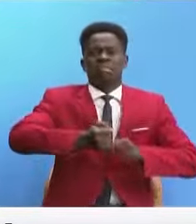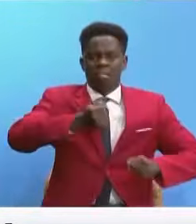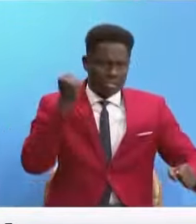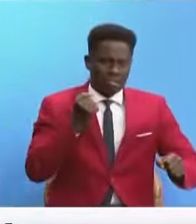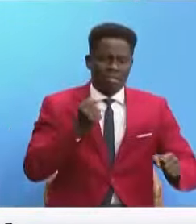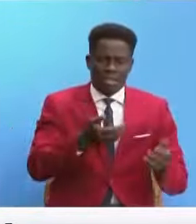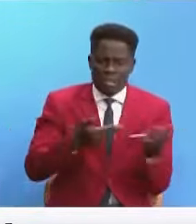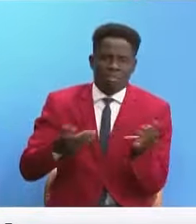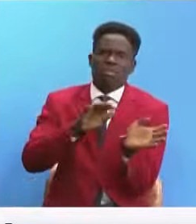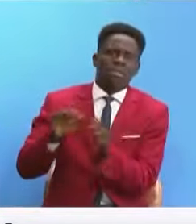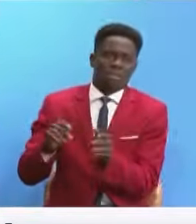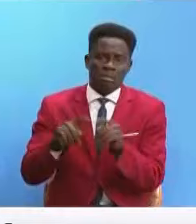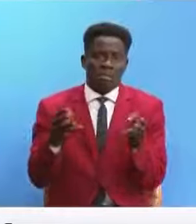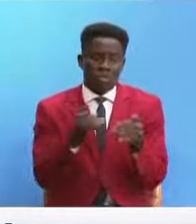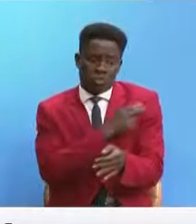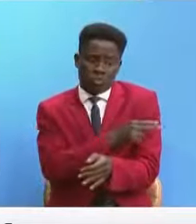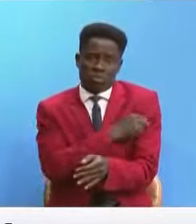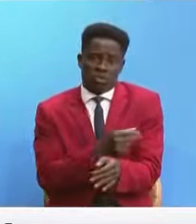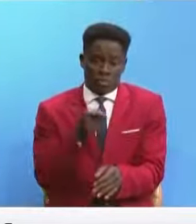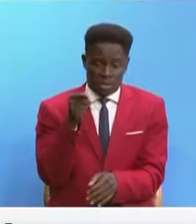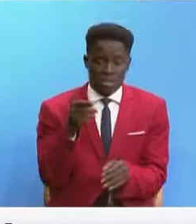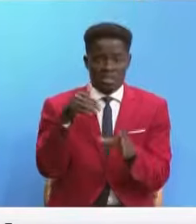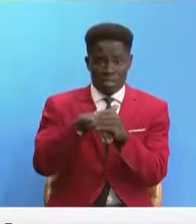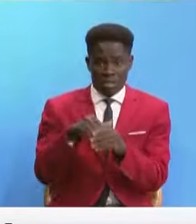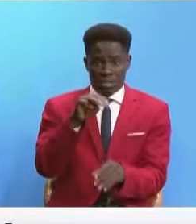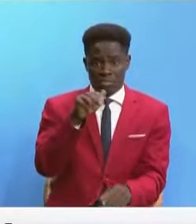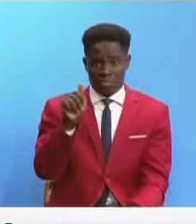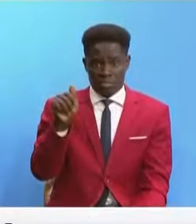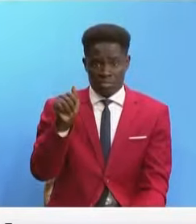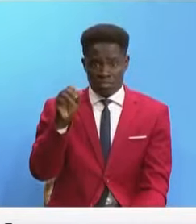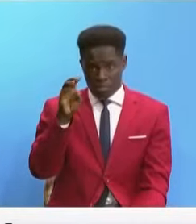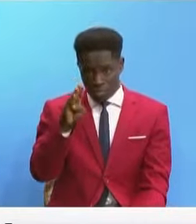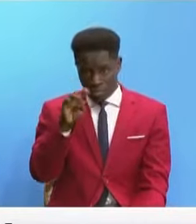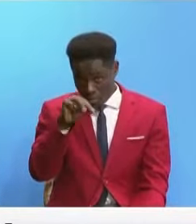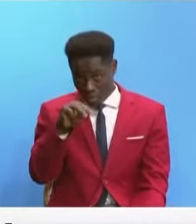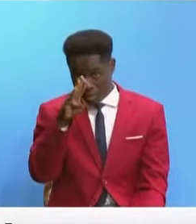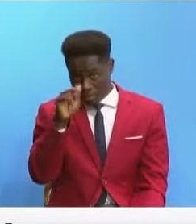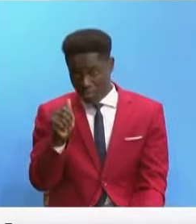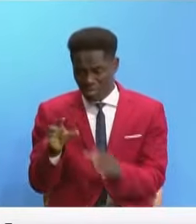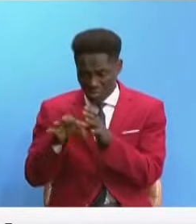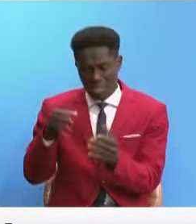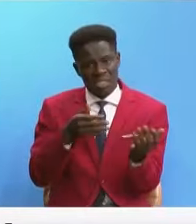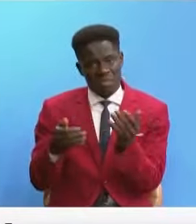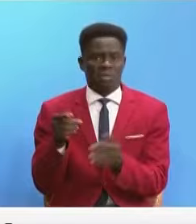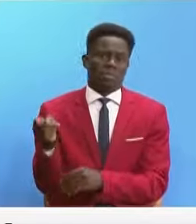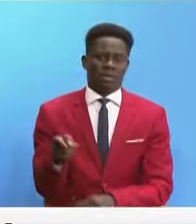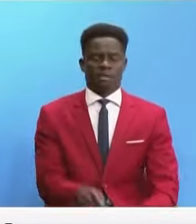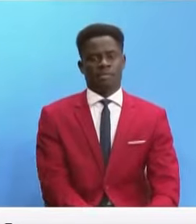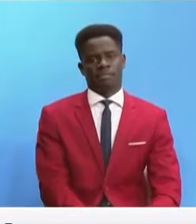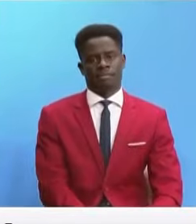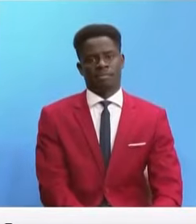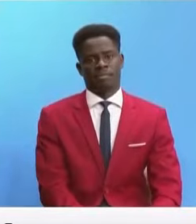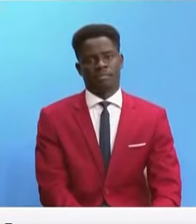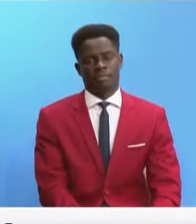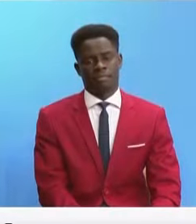baby was dropped at the health institution. Take a look. A 19-days-old baby was abandoned and buried in the sand by